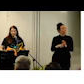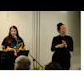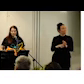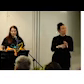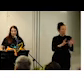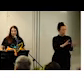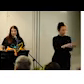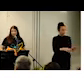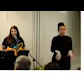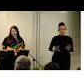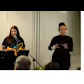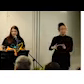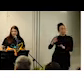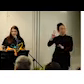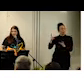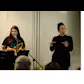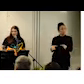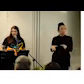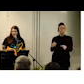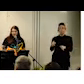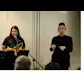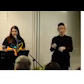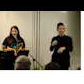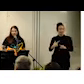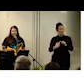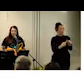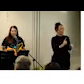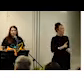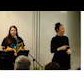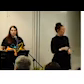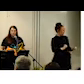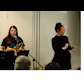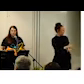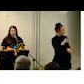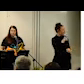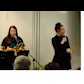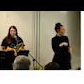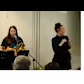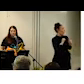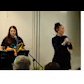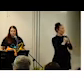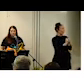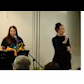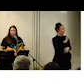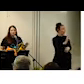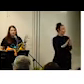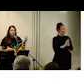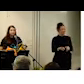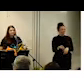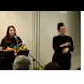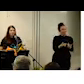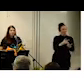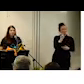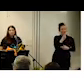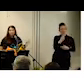other mouse at the party. And the other person says, that joke is great. We're best friends now. And they don't actually learn this social anxiety. And then when we